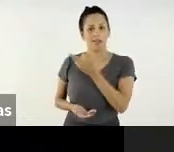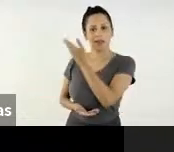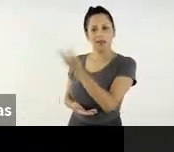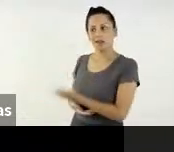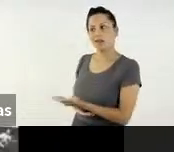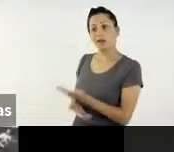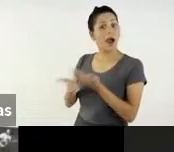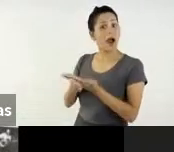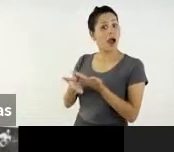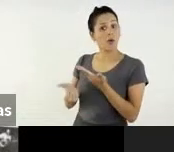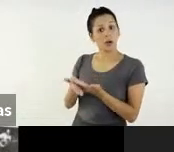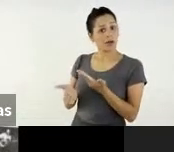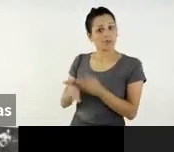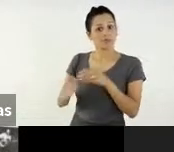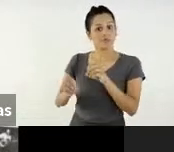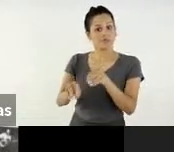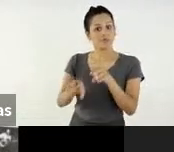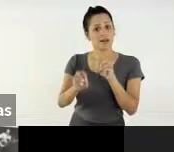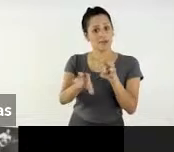sub-ovulars.